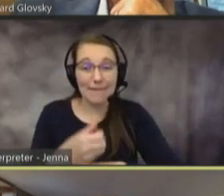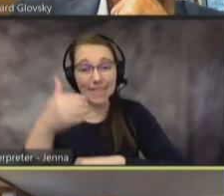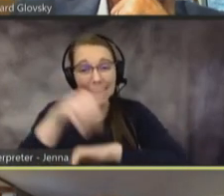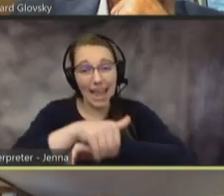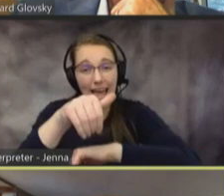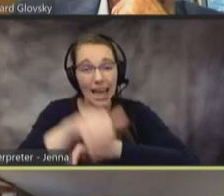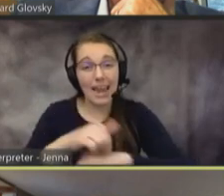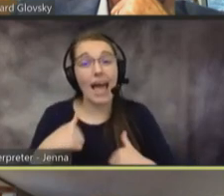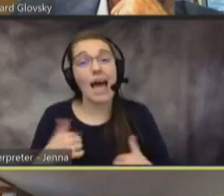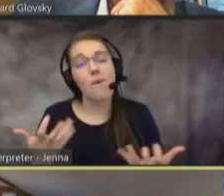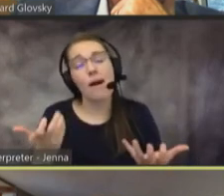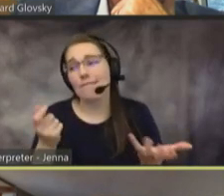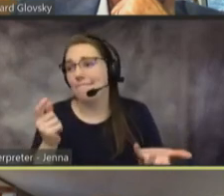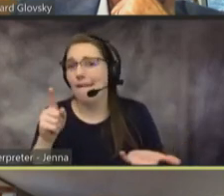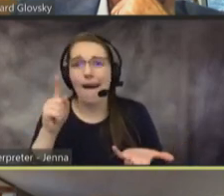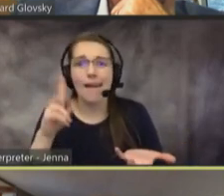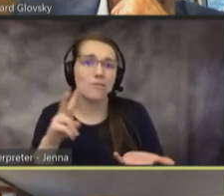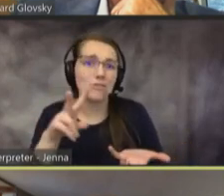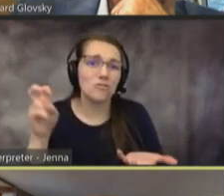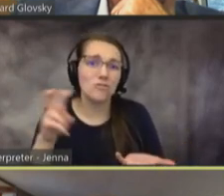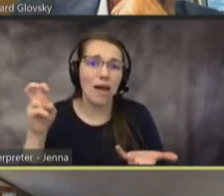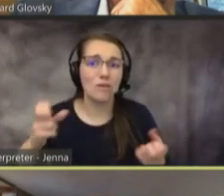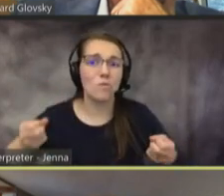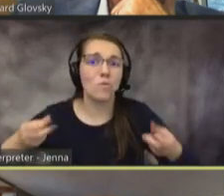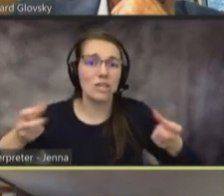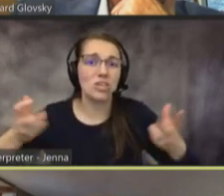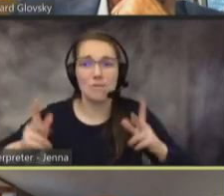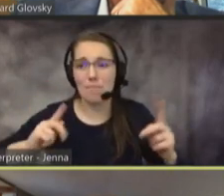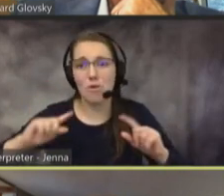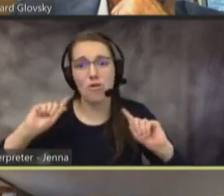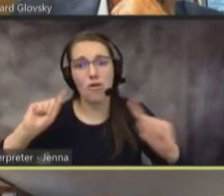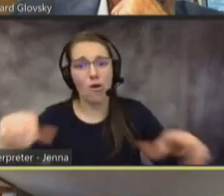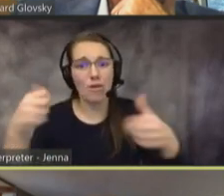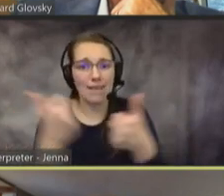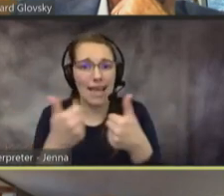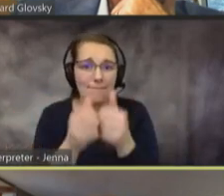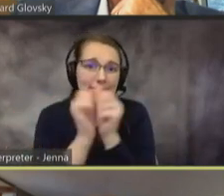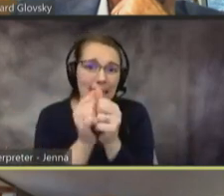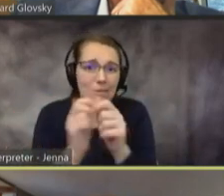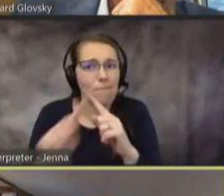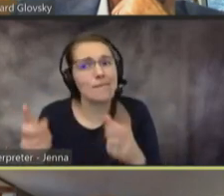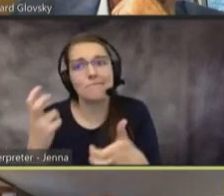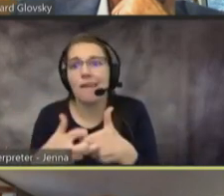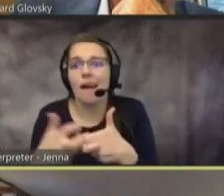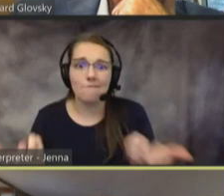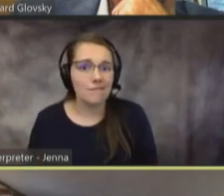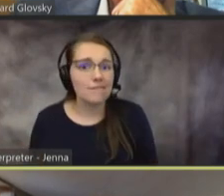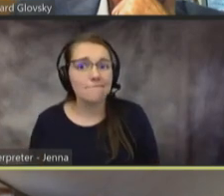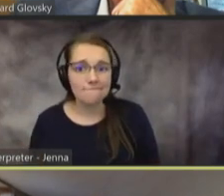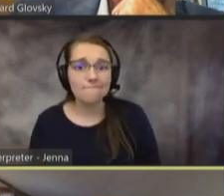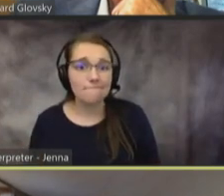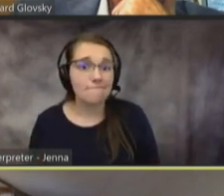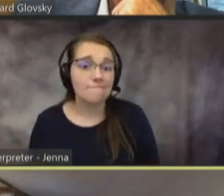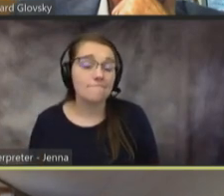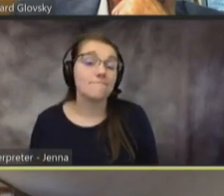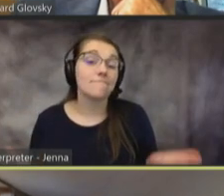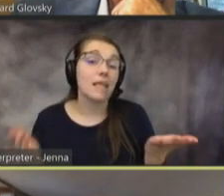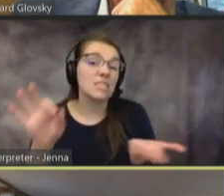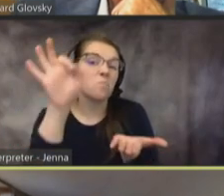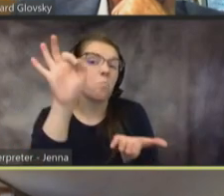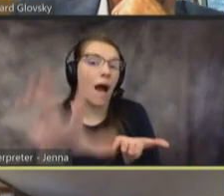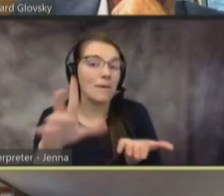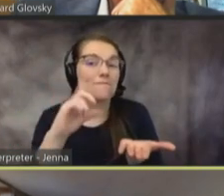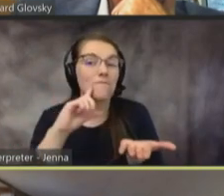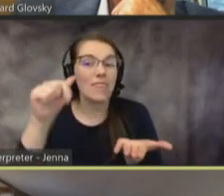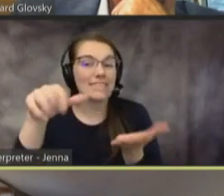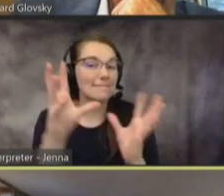hundred wheelers in there at a game. And it's just very difficult for us to do. So I'm just popping into this meeting